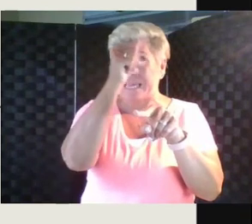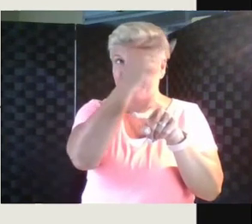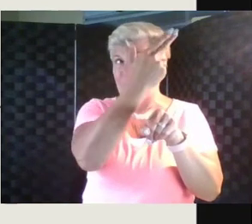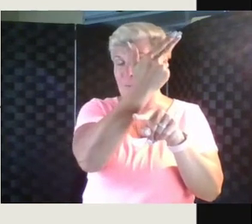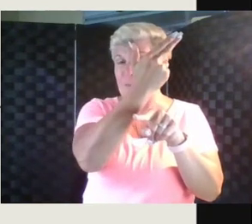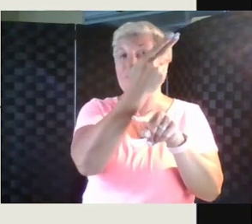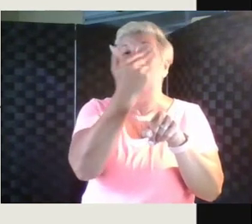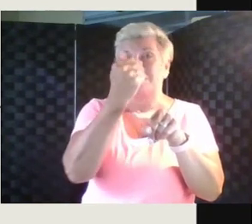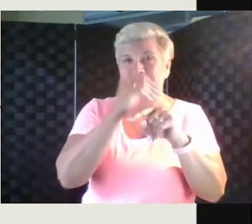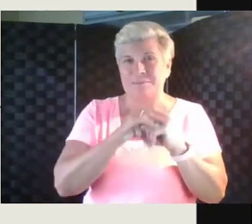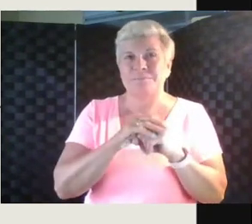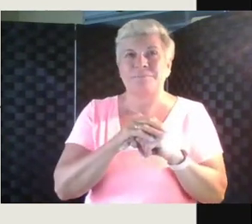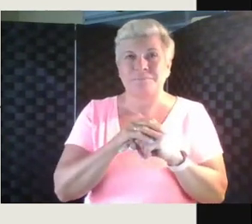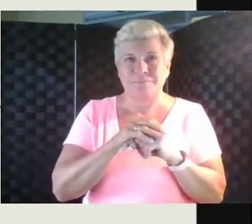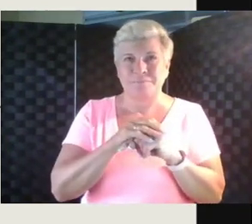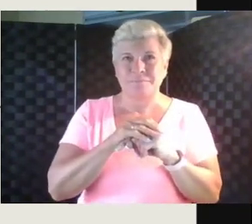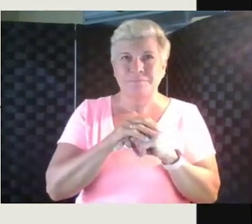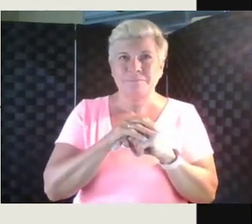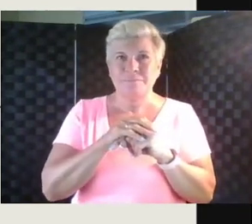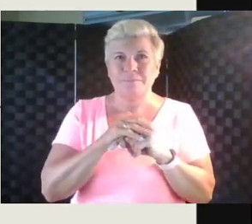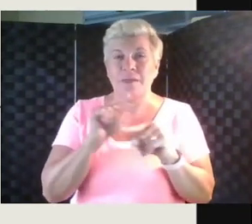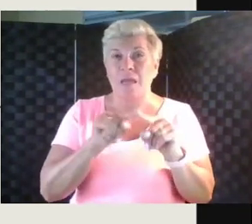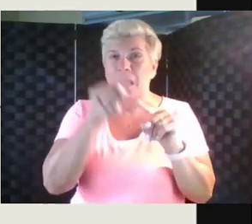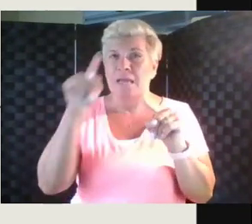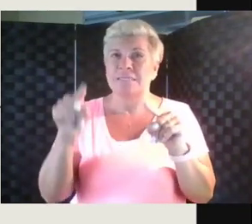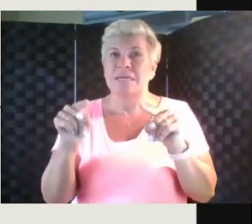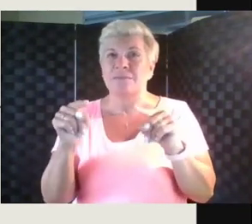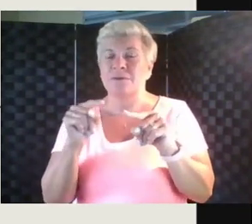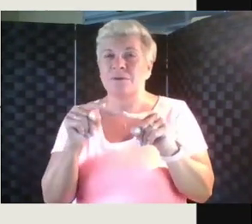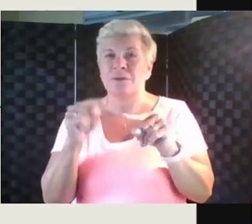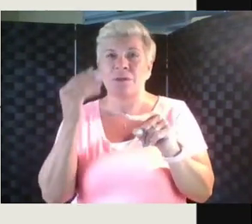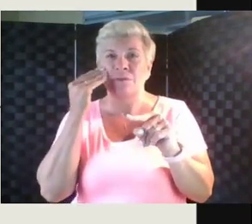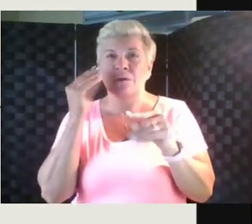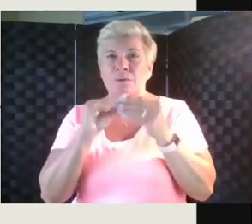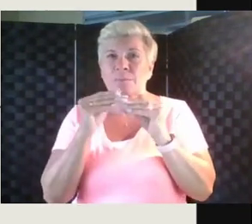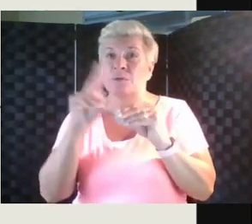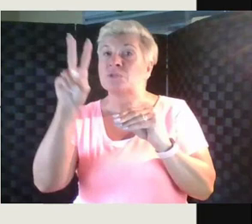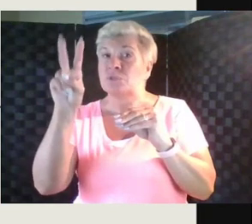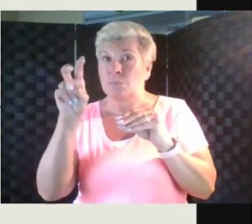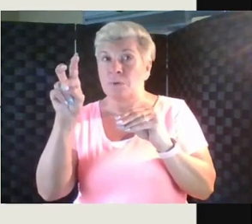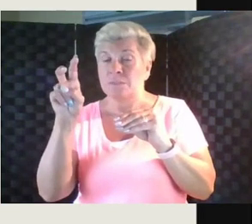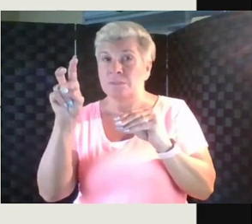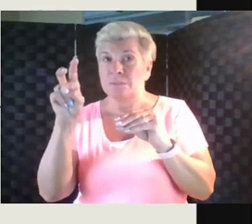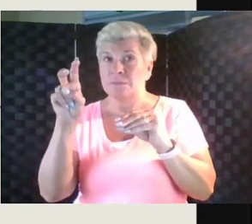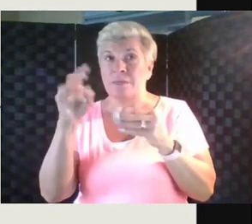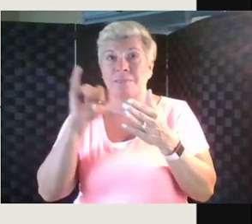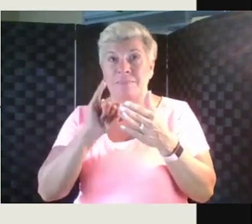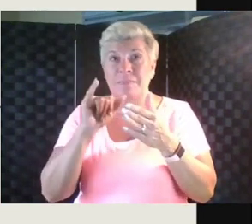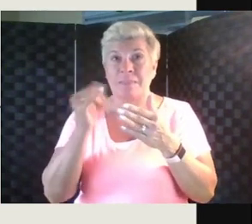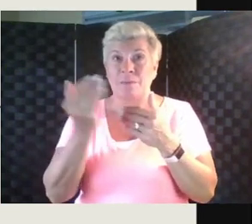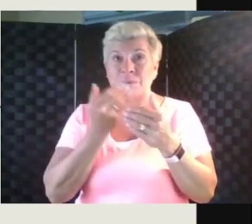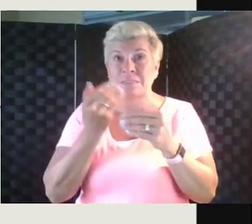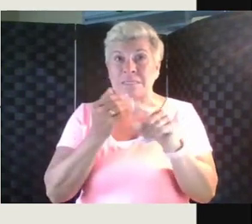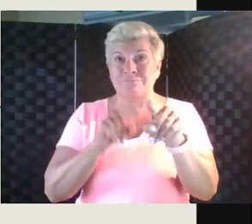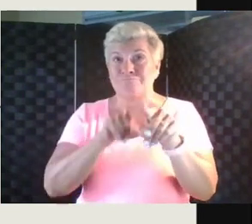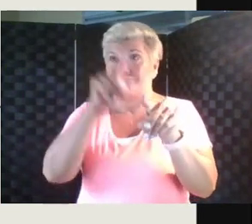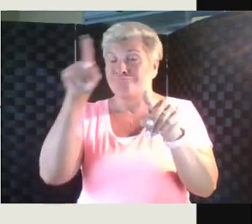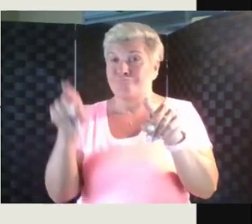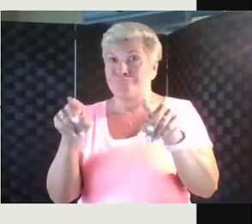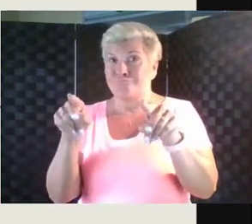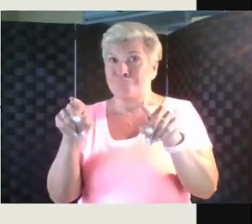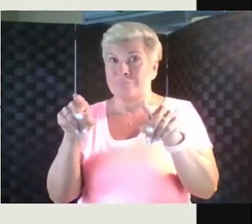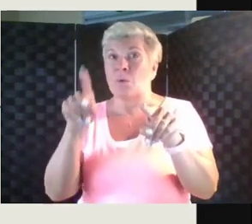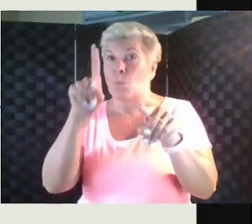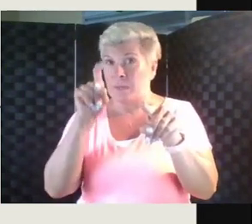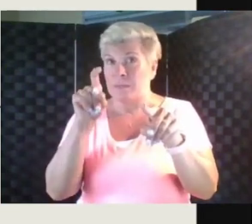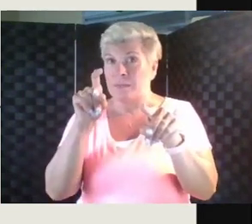to 100. Let's hop to another friendly number, 200. That was an easy hop of 100 spaces.